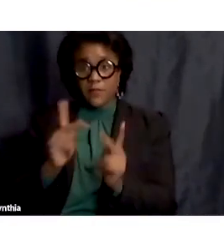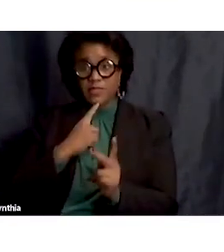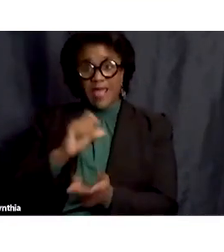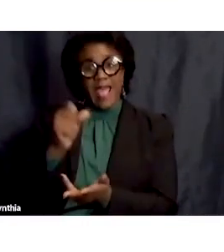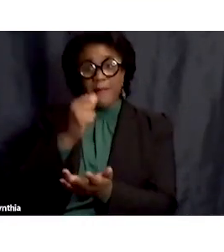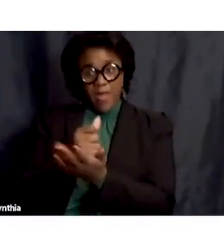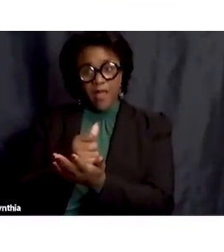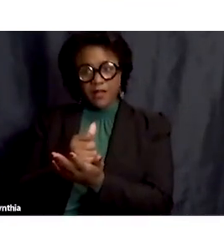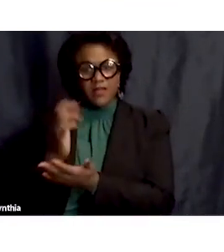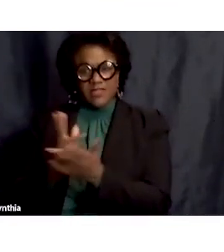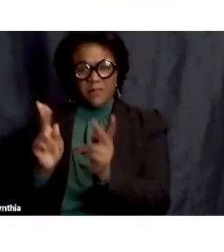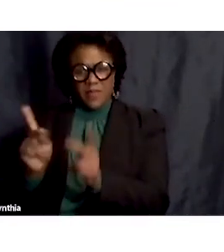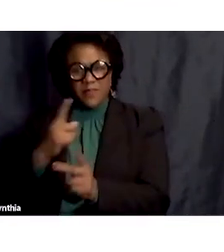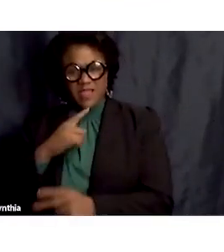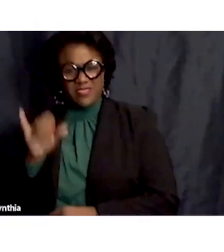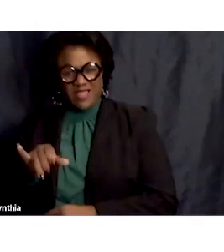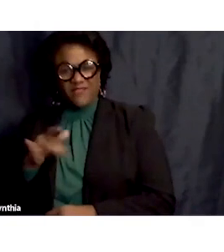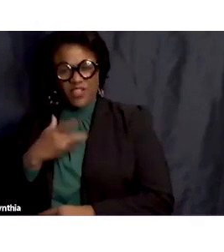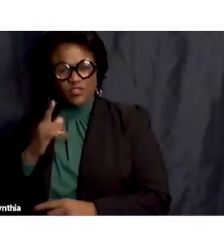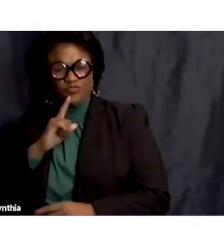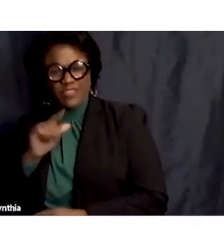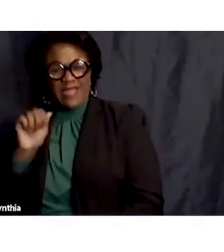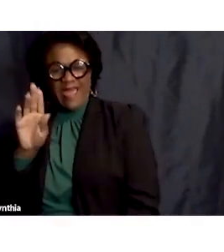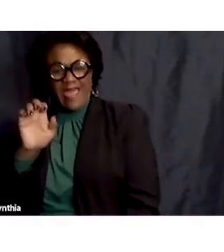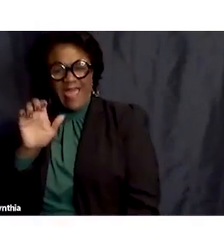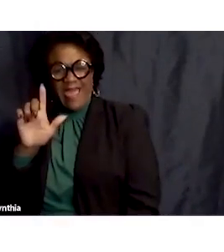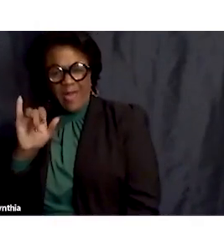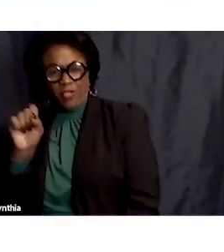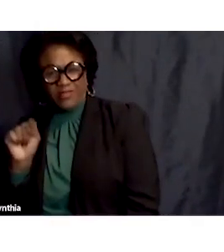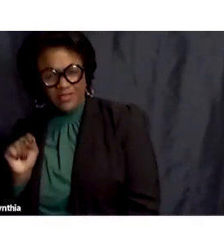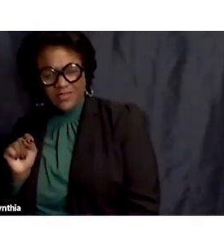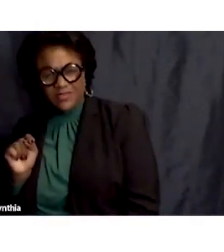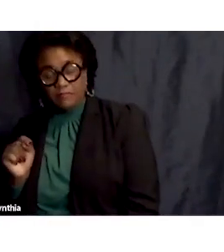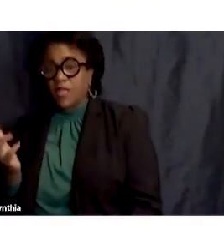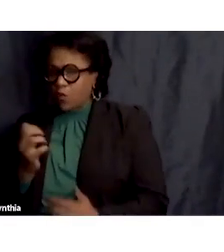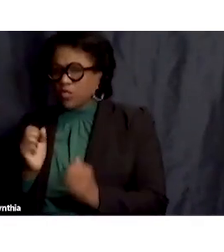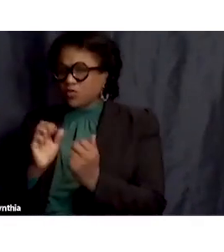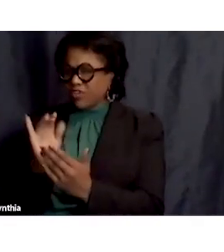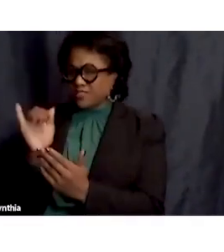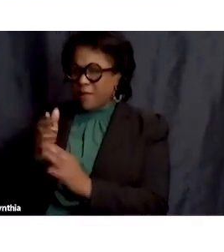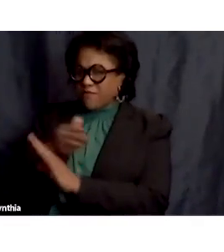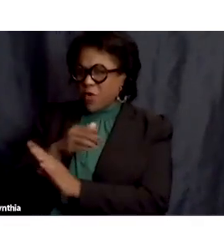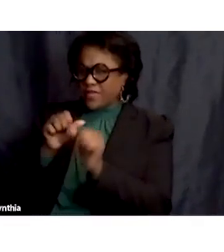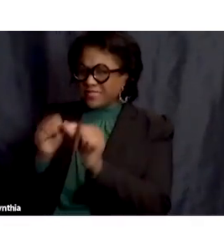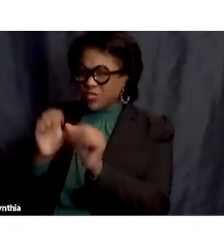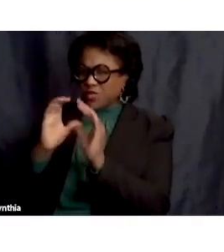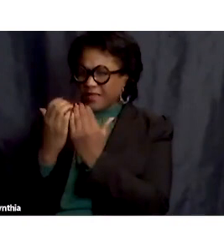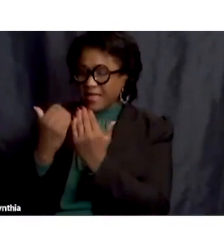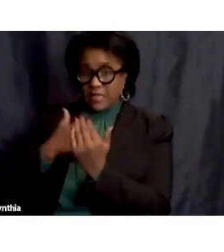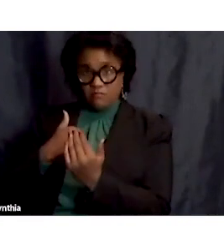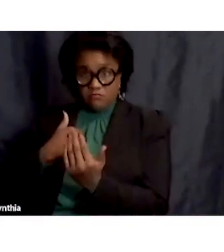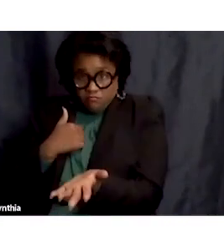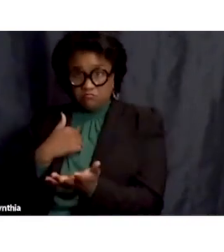know what, that feels really, really ableist. And I want to go ahead and address that before we continue with the class, because I respect people's critiques